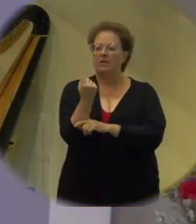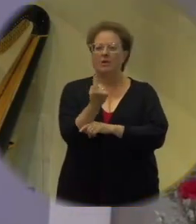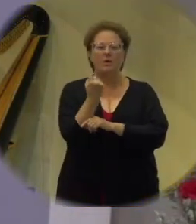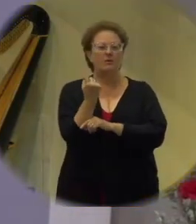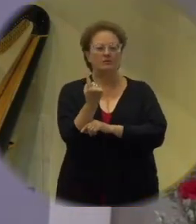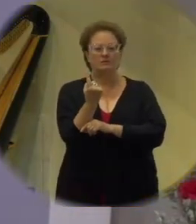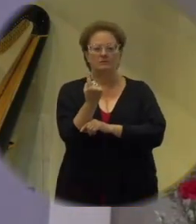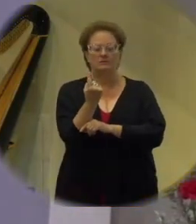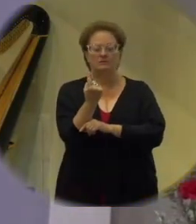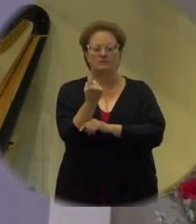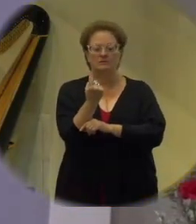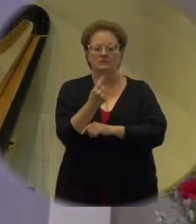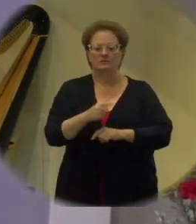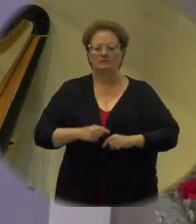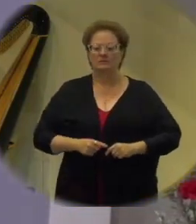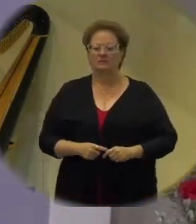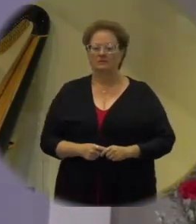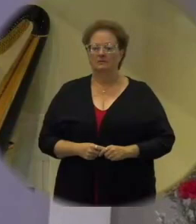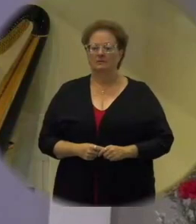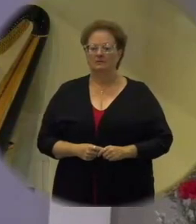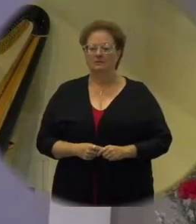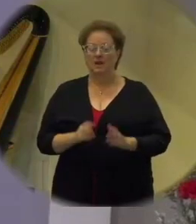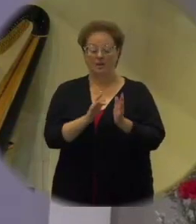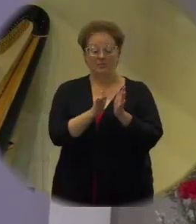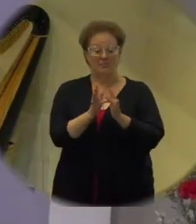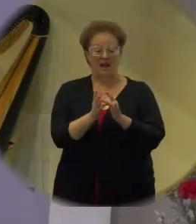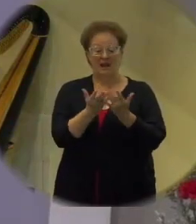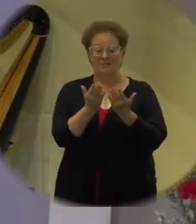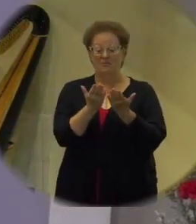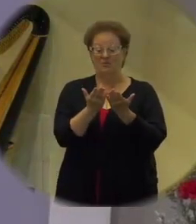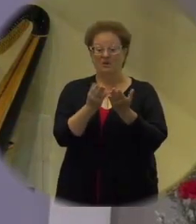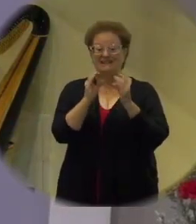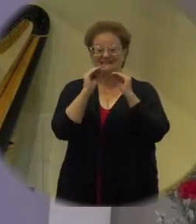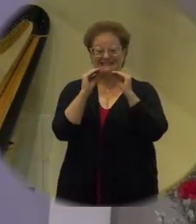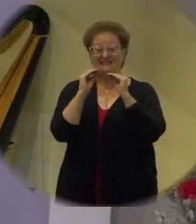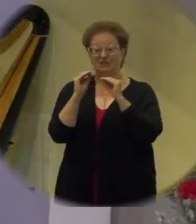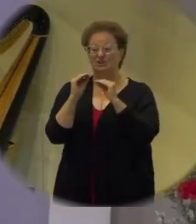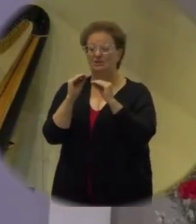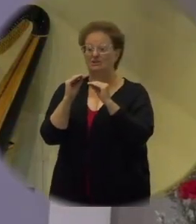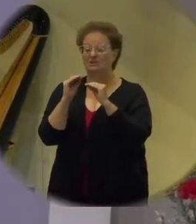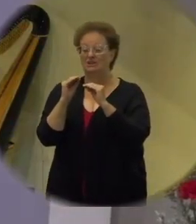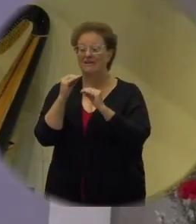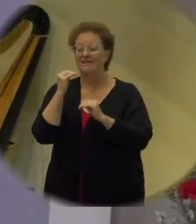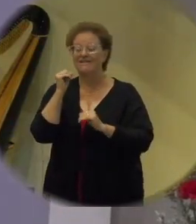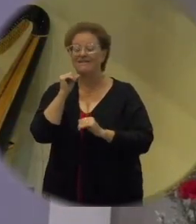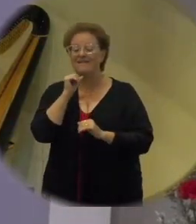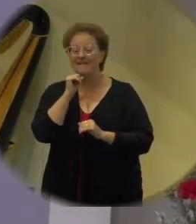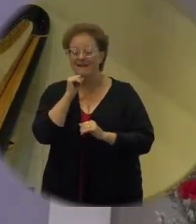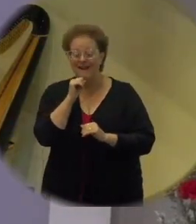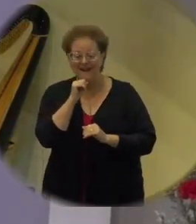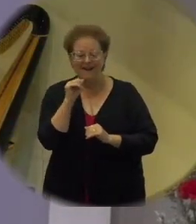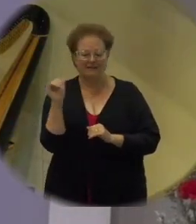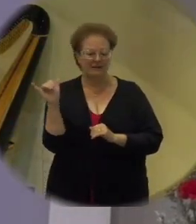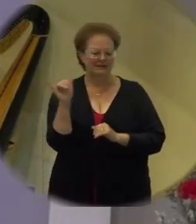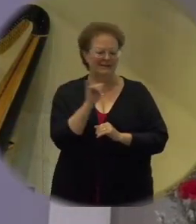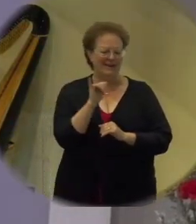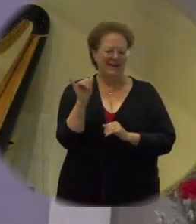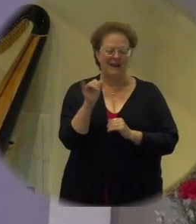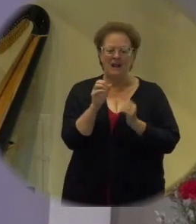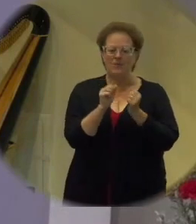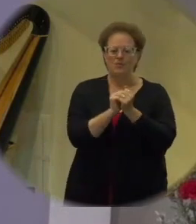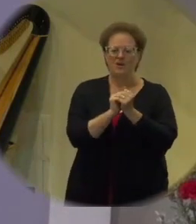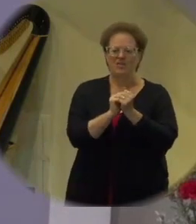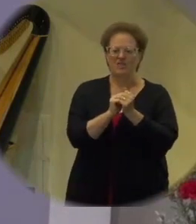thing. He suddenly discovered what the Bible taught, and he began to realize that it was not really in concert with